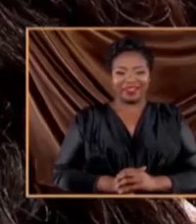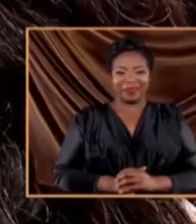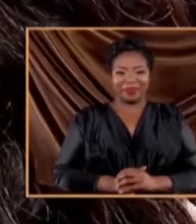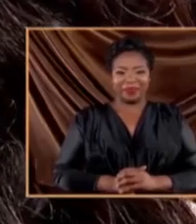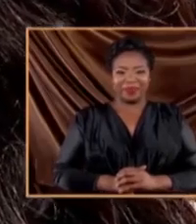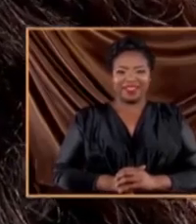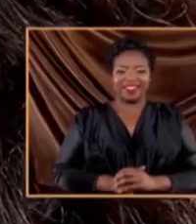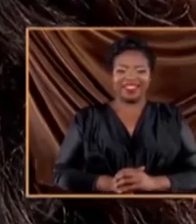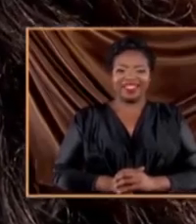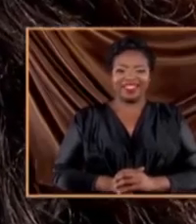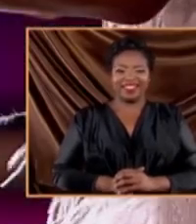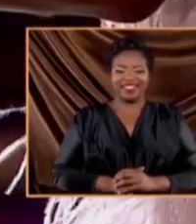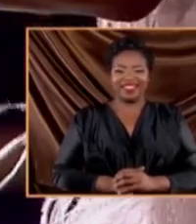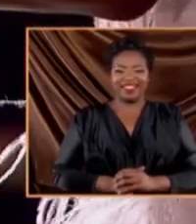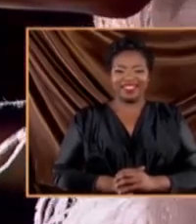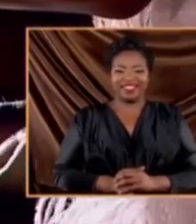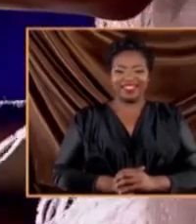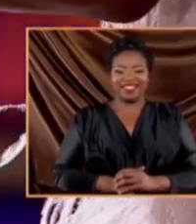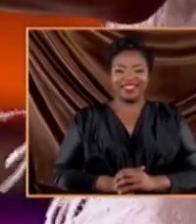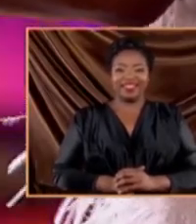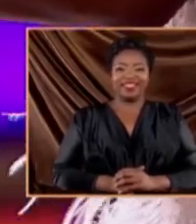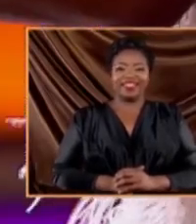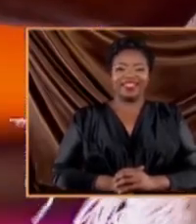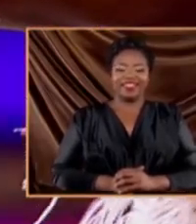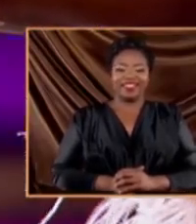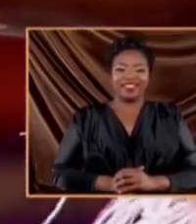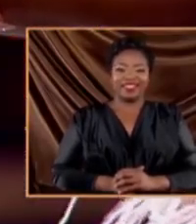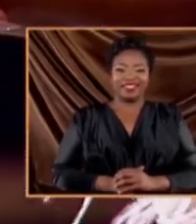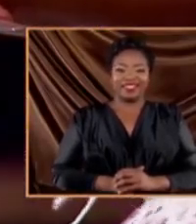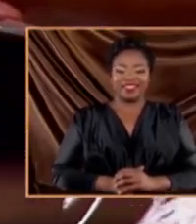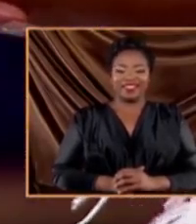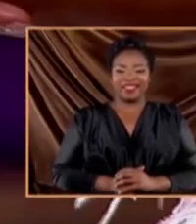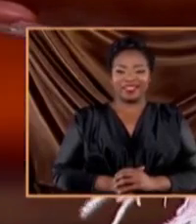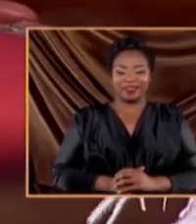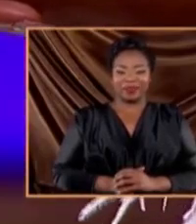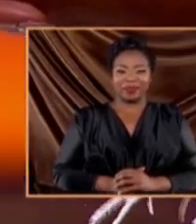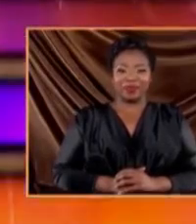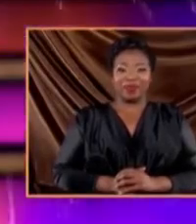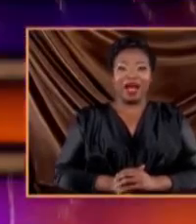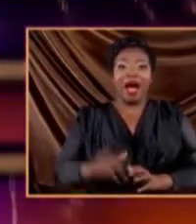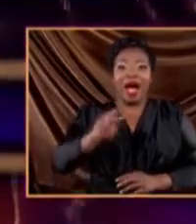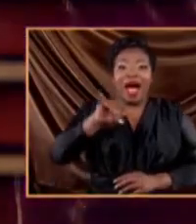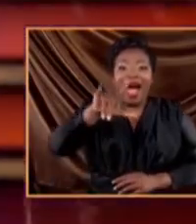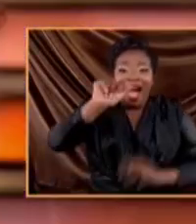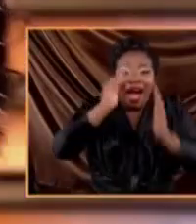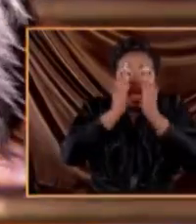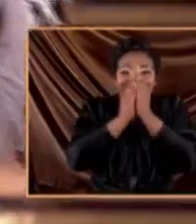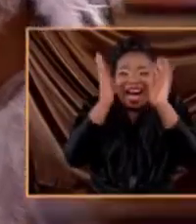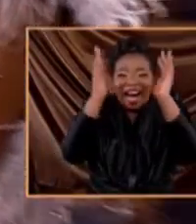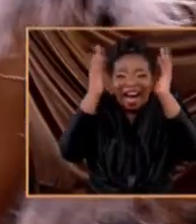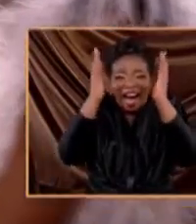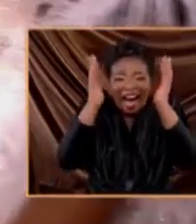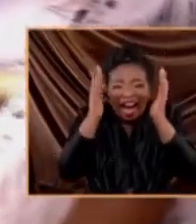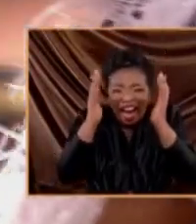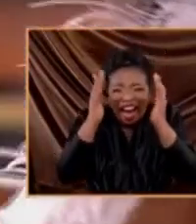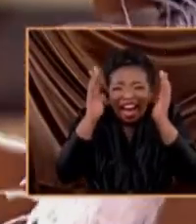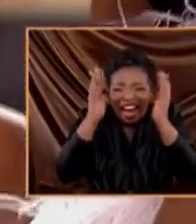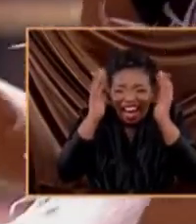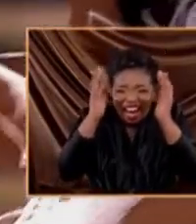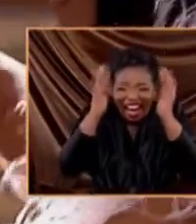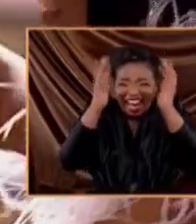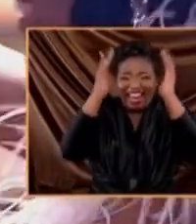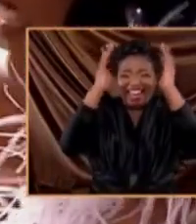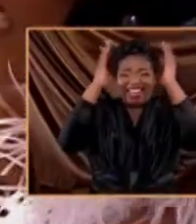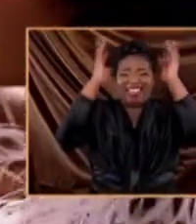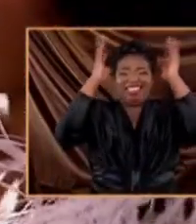stride, particularly in public outreach programs of government, that we have a provision of sign language interpretation. And also we must commend